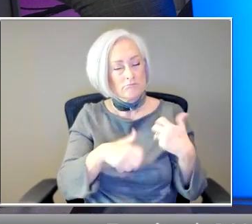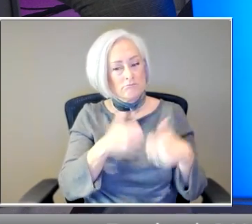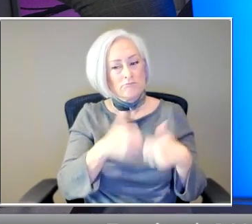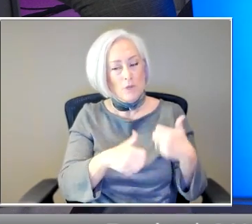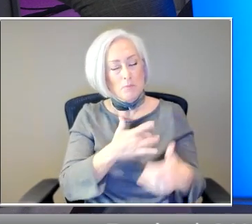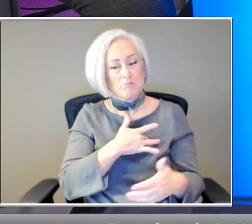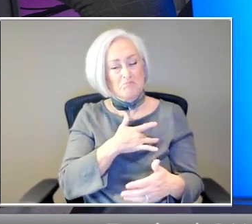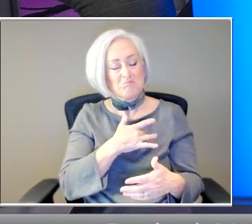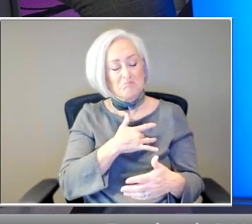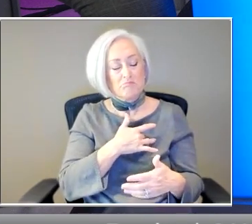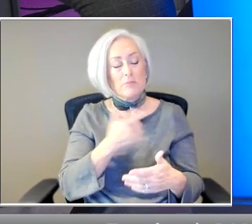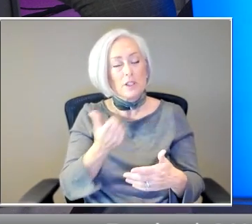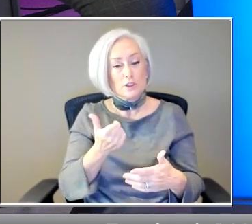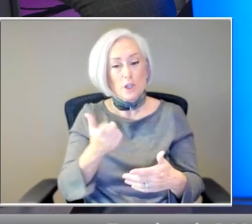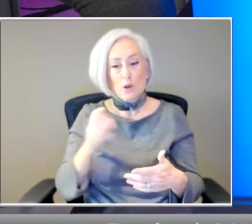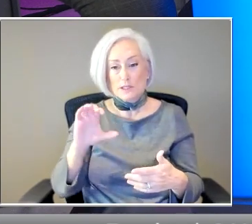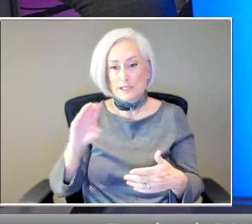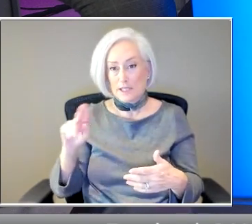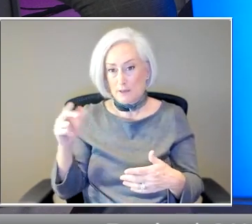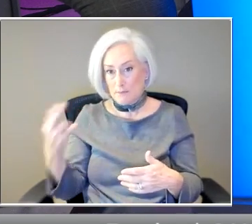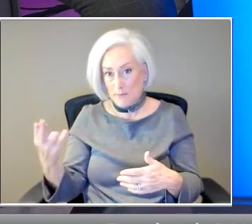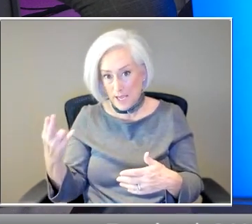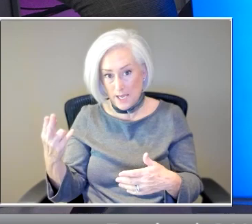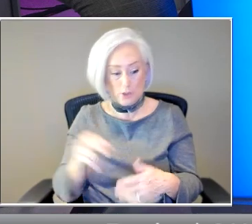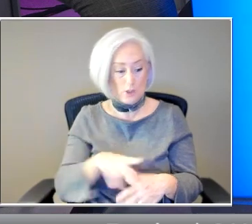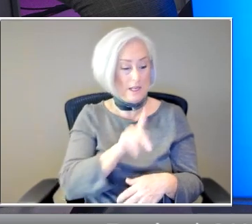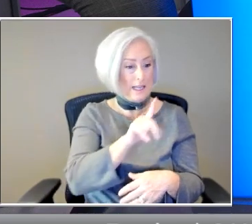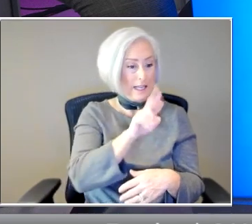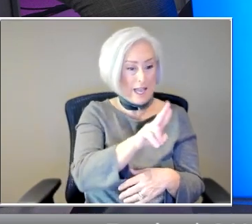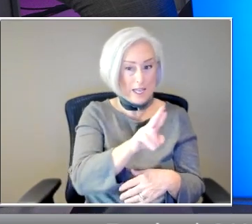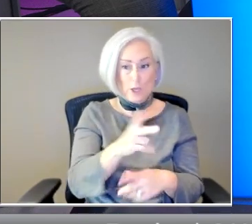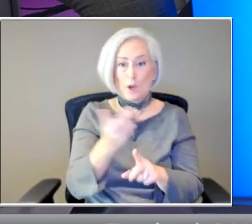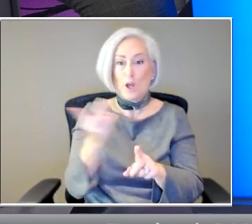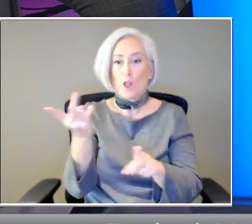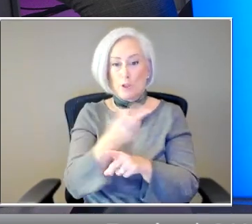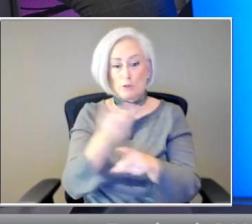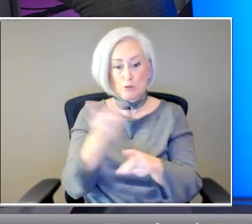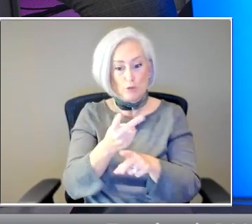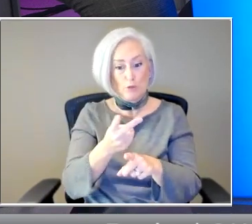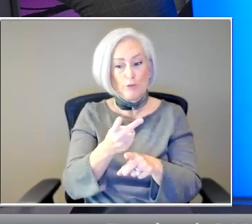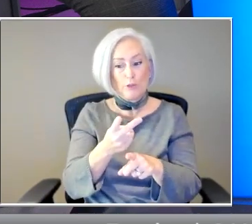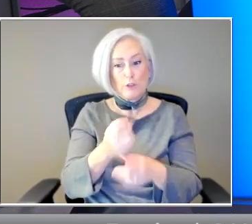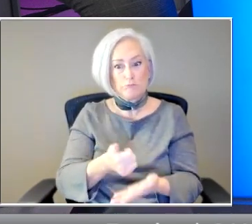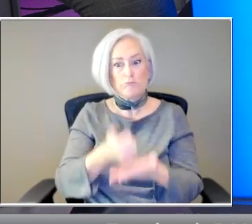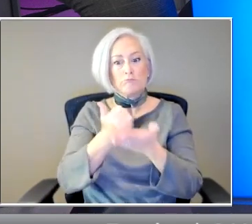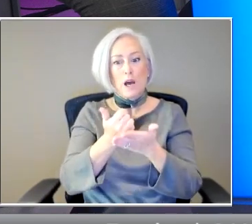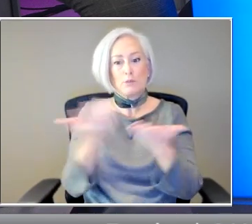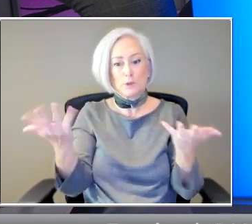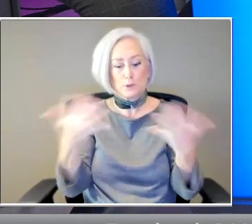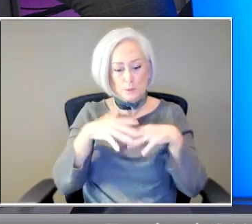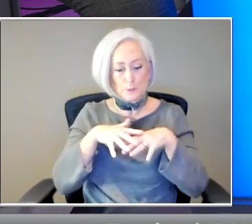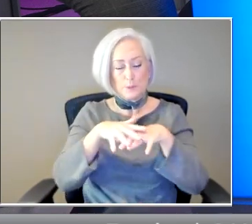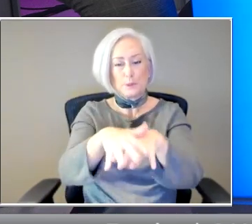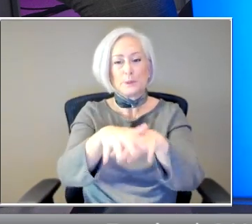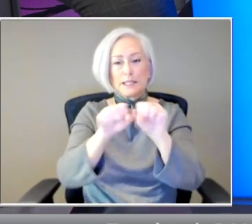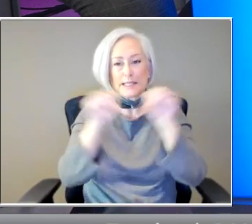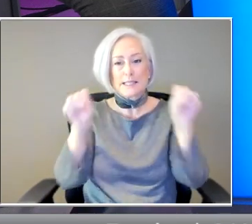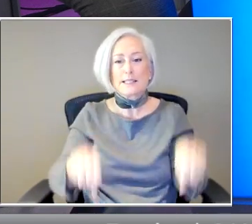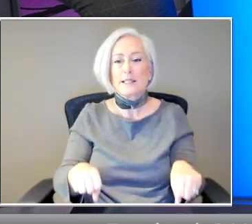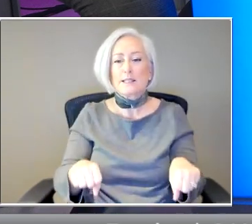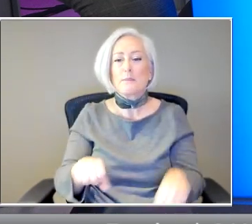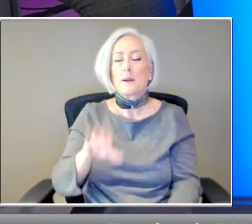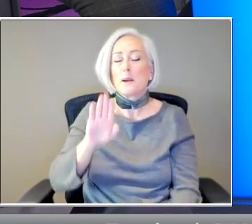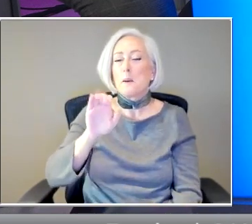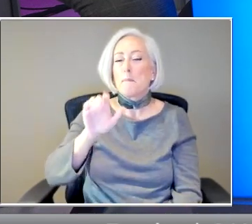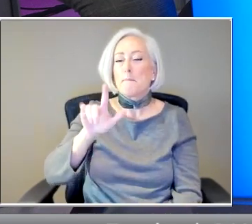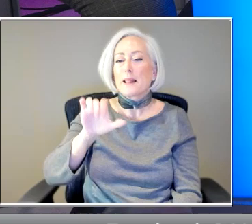is in a large part, to you and Dr. Surface, pretty seamless. It's a blended system. What does it mean to have a blended system? Well,